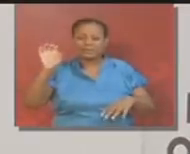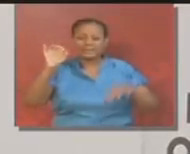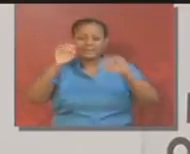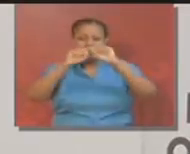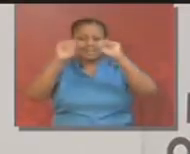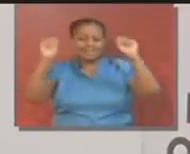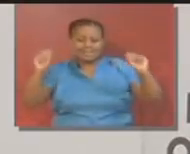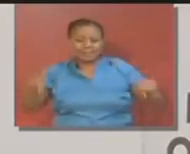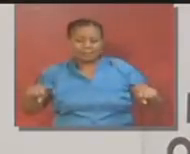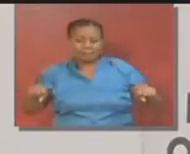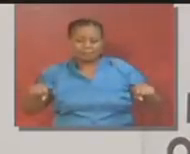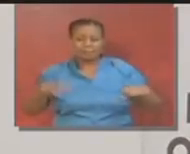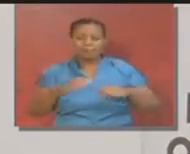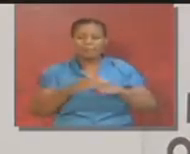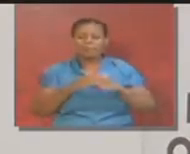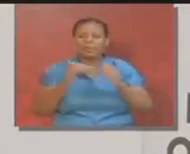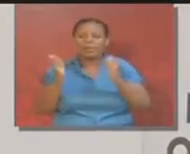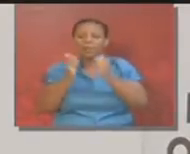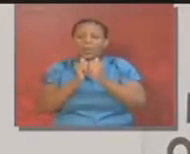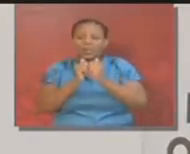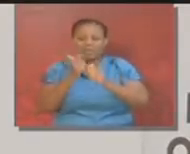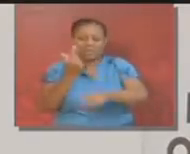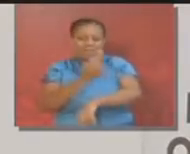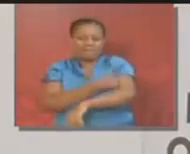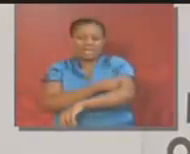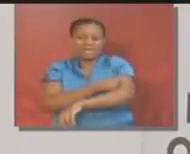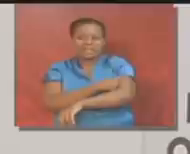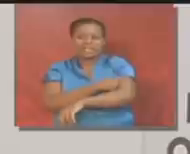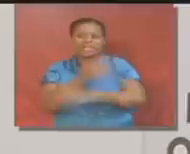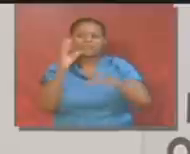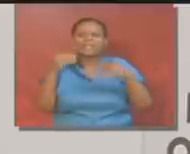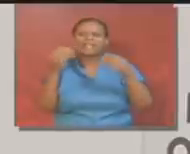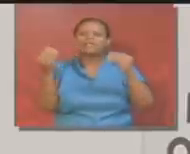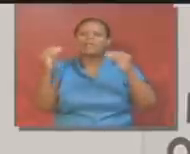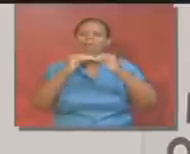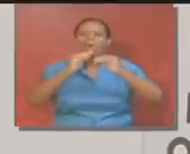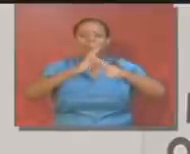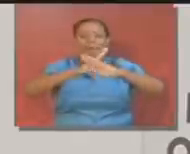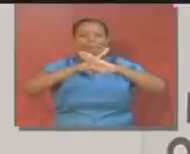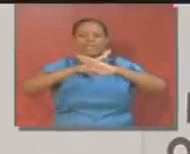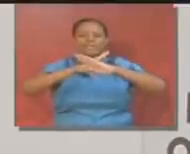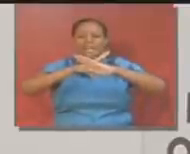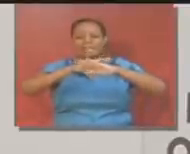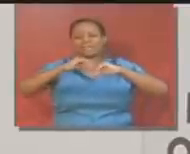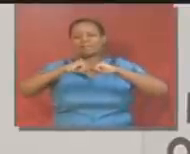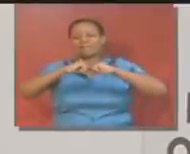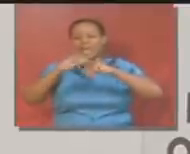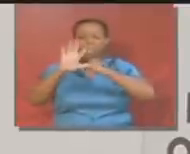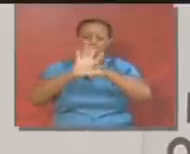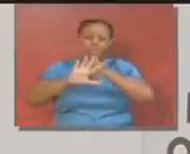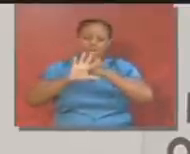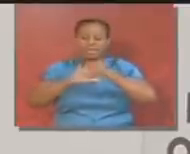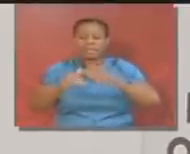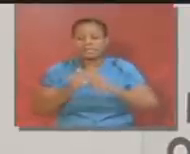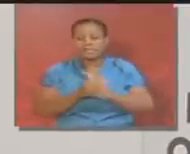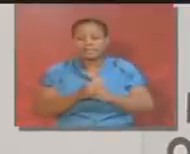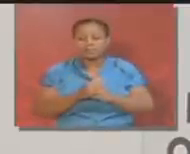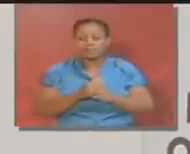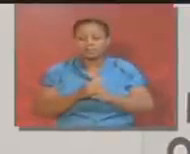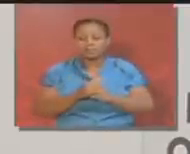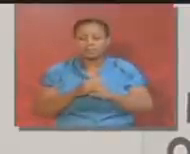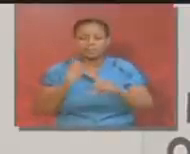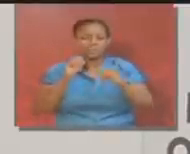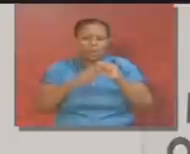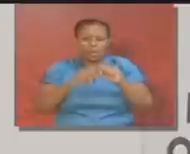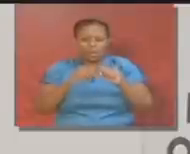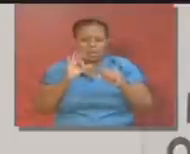your vaccination, it provides you more coverage. So if we weren't going to get vaccinated, in a few months, we